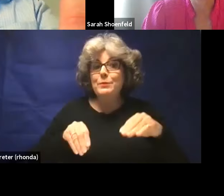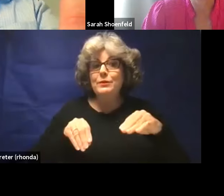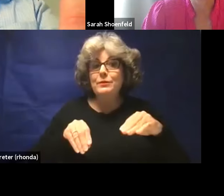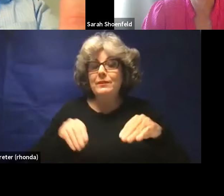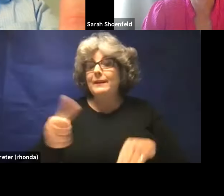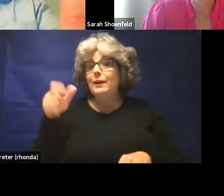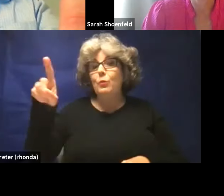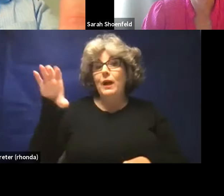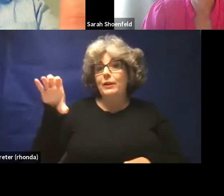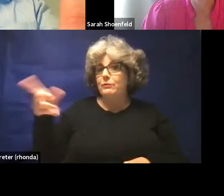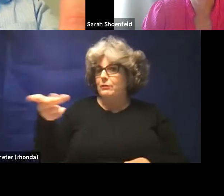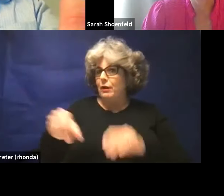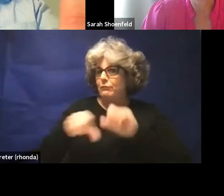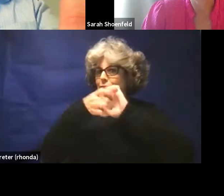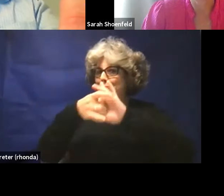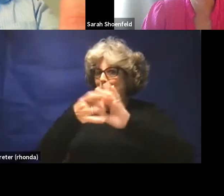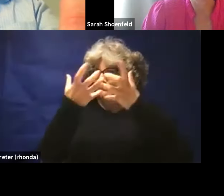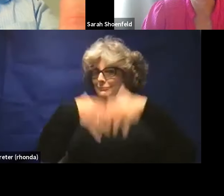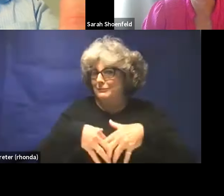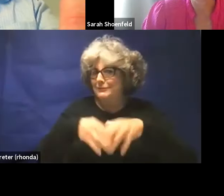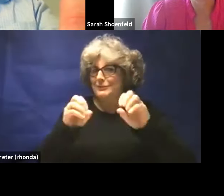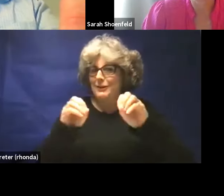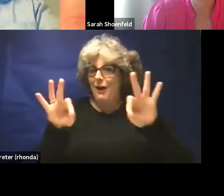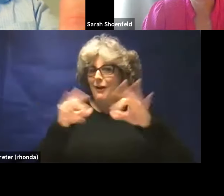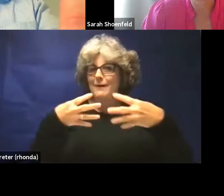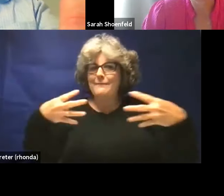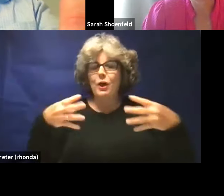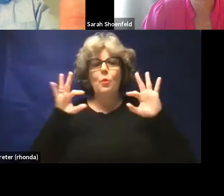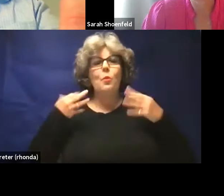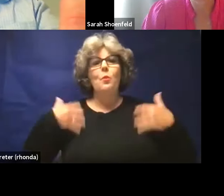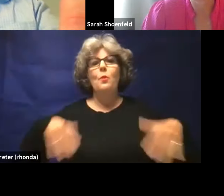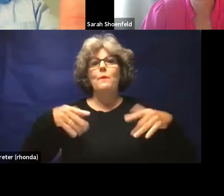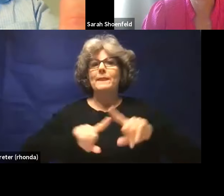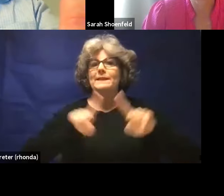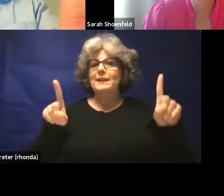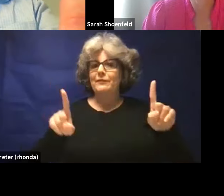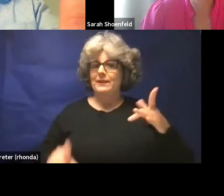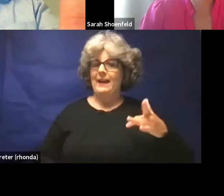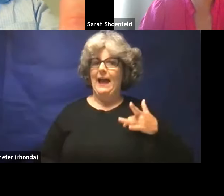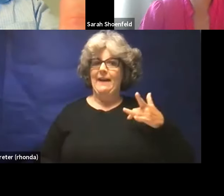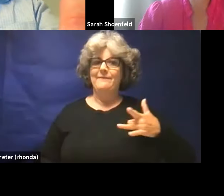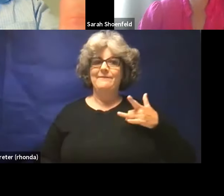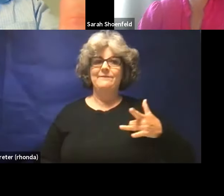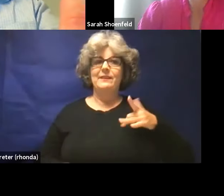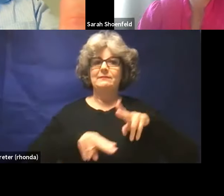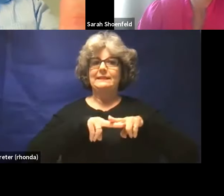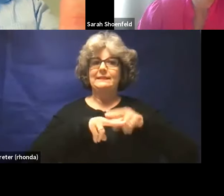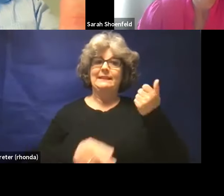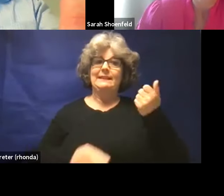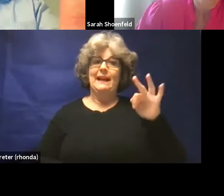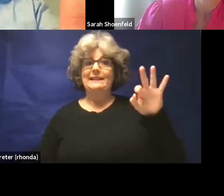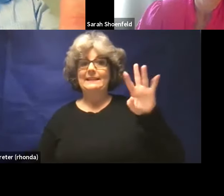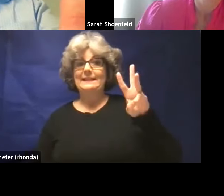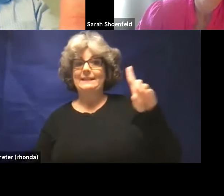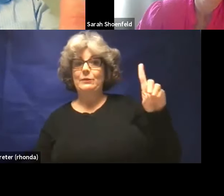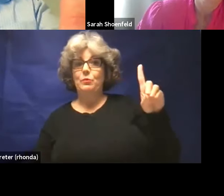100 years, and they worked together to get this thing off of my fence. And I was thinking, what a difference that is from the feeling I had sitting here in 61, and the